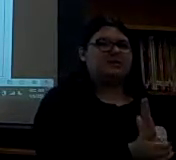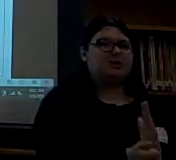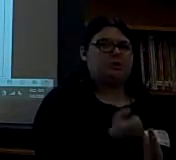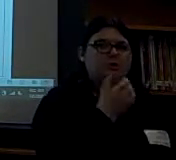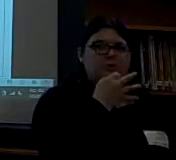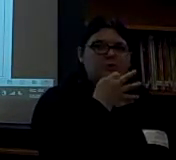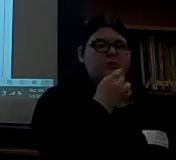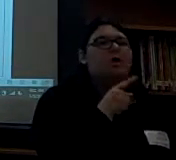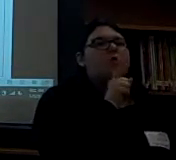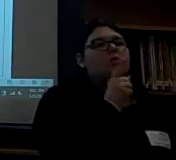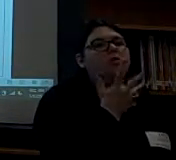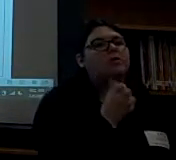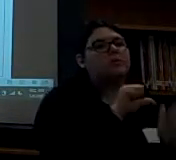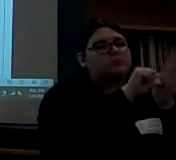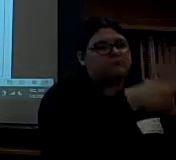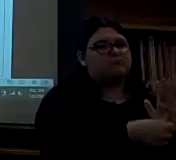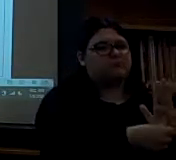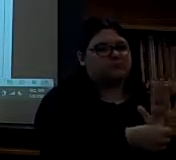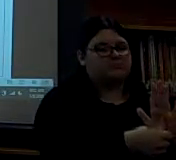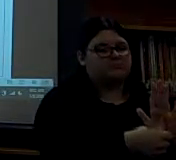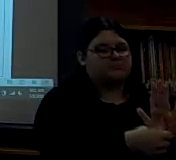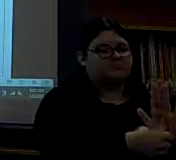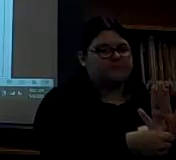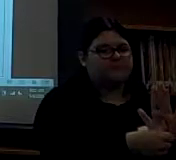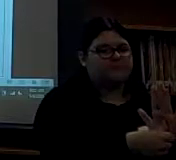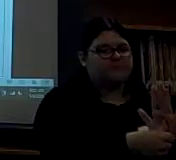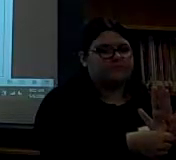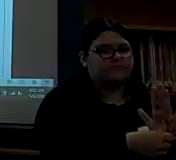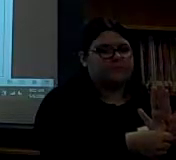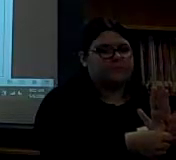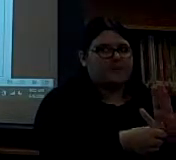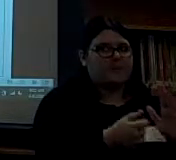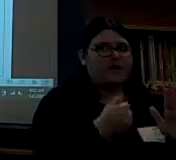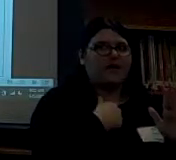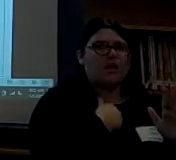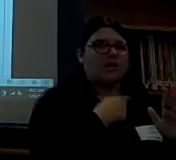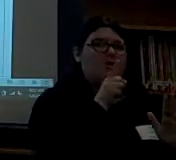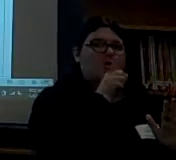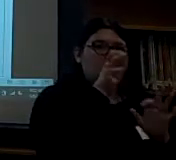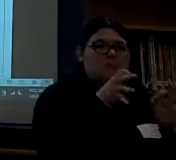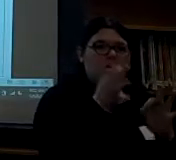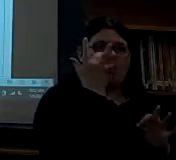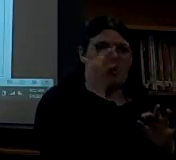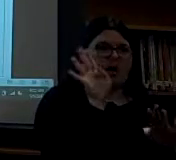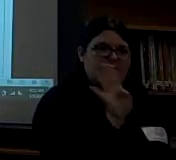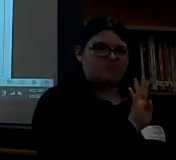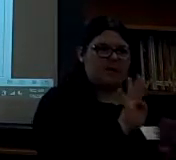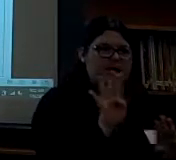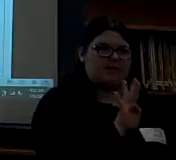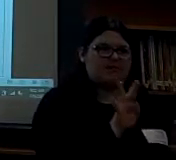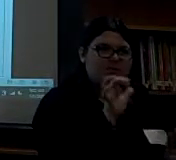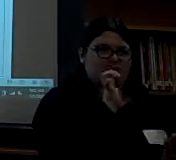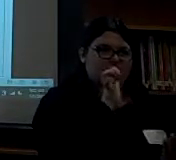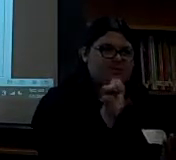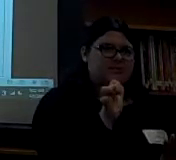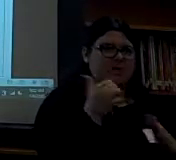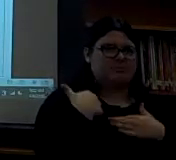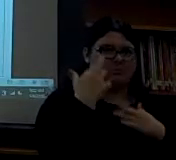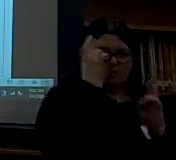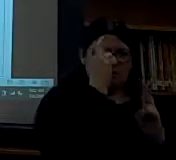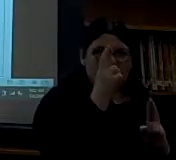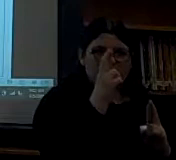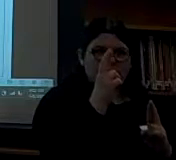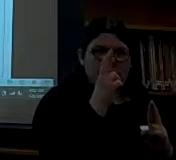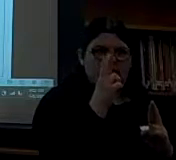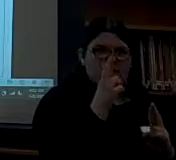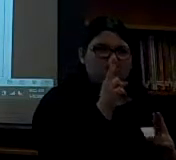moment. And I really want to emphasize this, though. I'm going to really get under behavior and explain to you why kids are irresponsible and disrespectful.